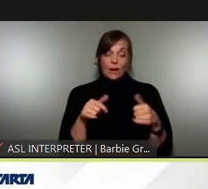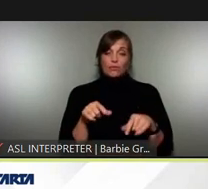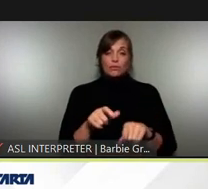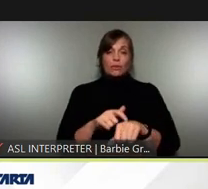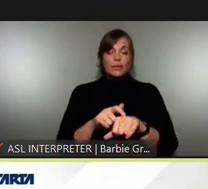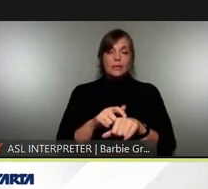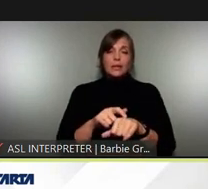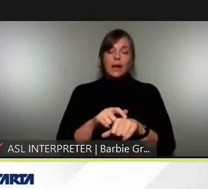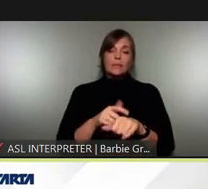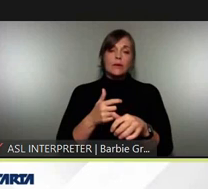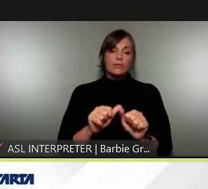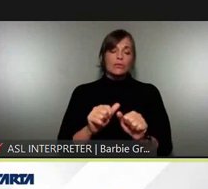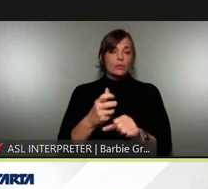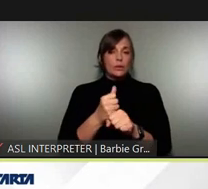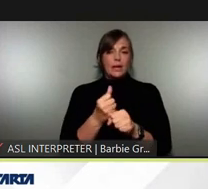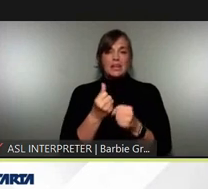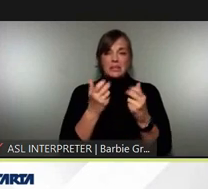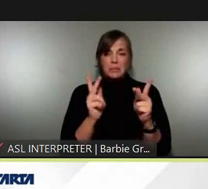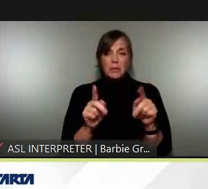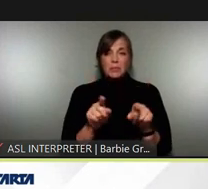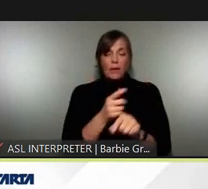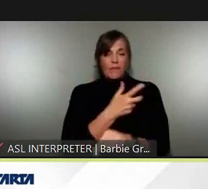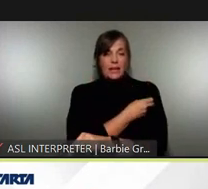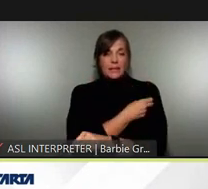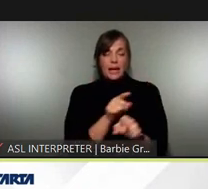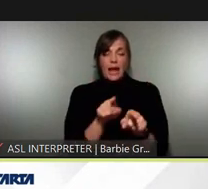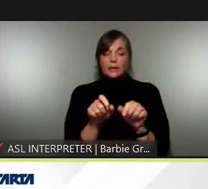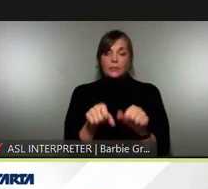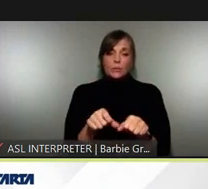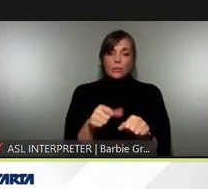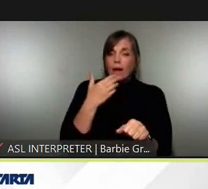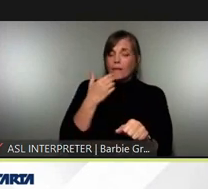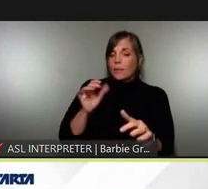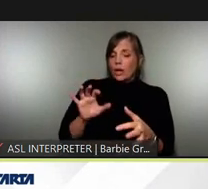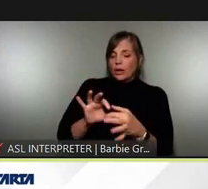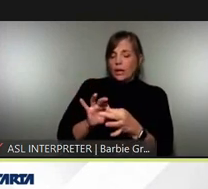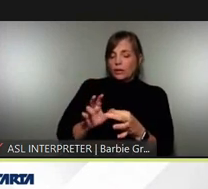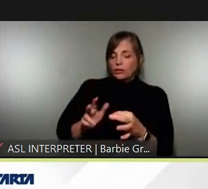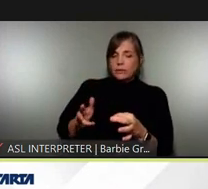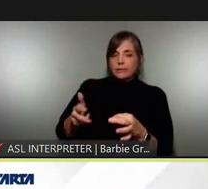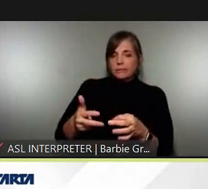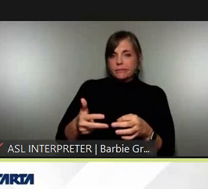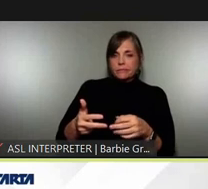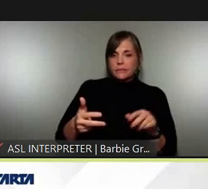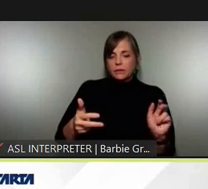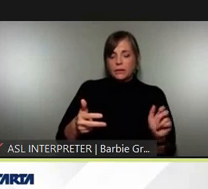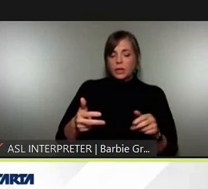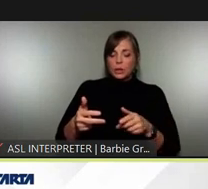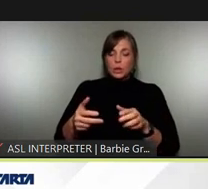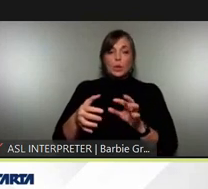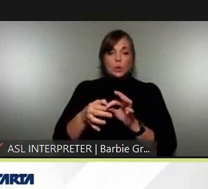get as many people vaccinated as possible, having better connections from communities out to